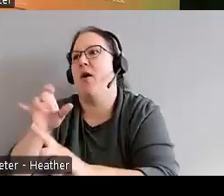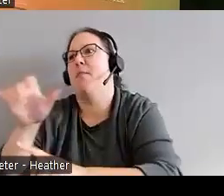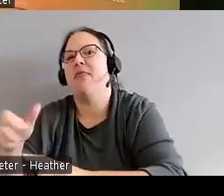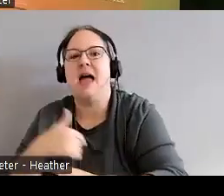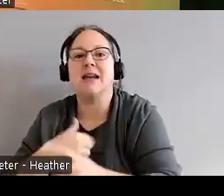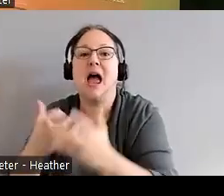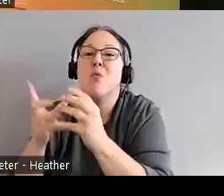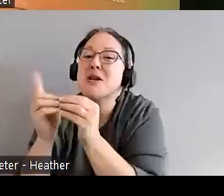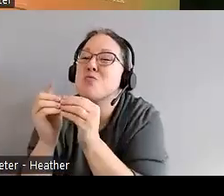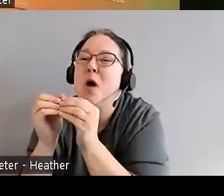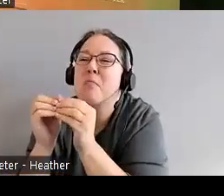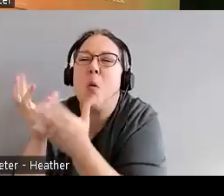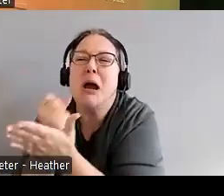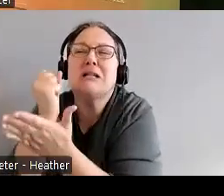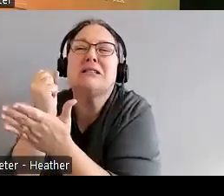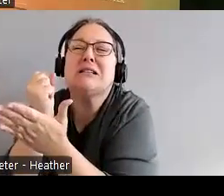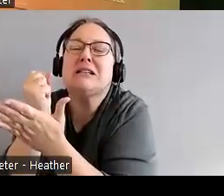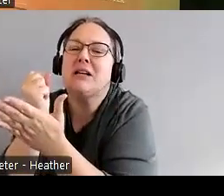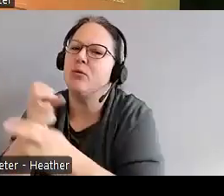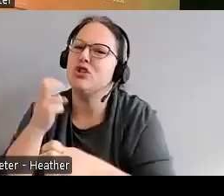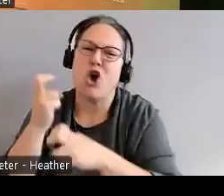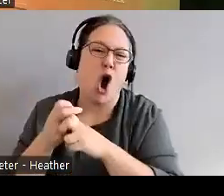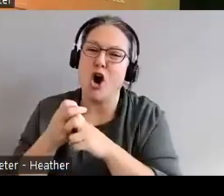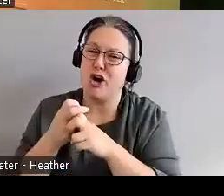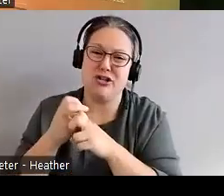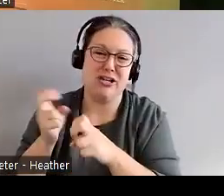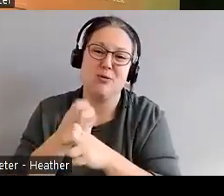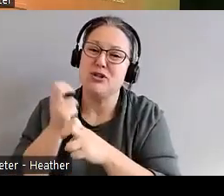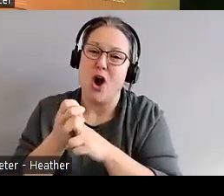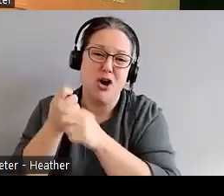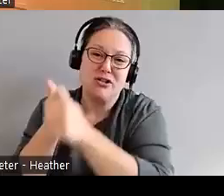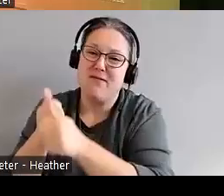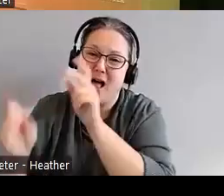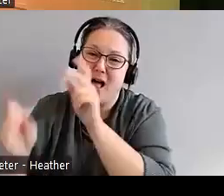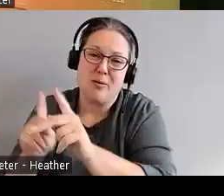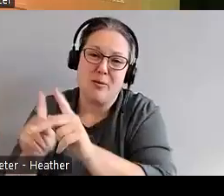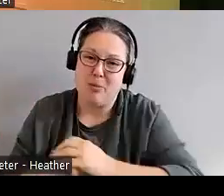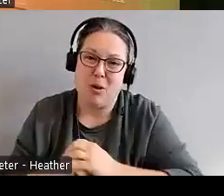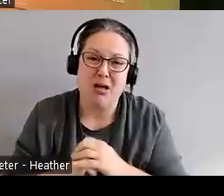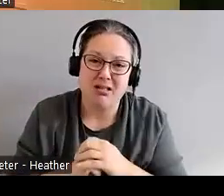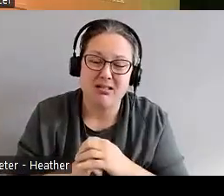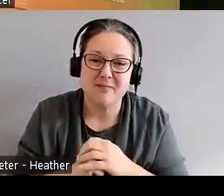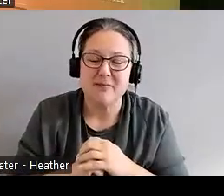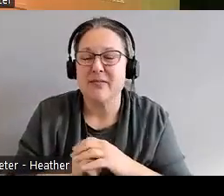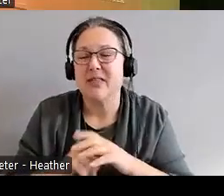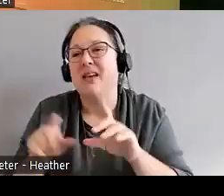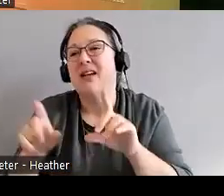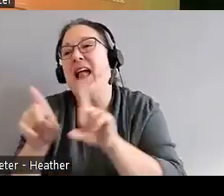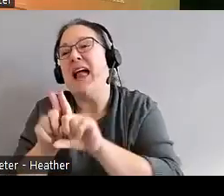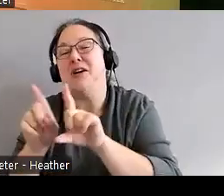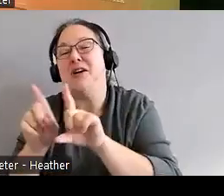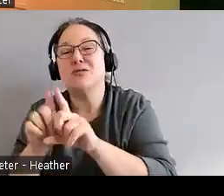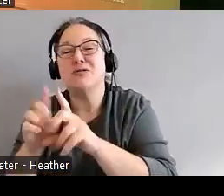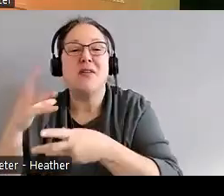cohort, and it was really hard. It was really hard also because it involved a lot of measurement. It